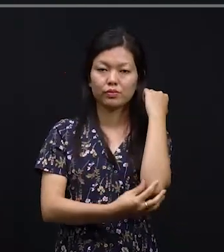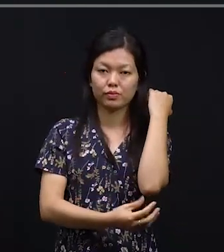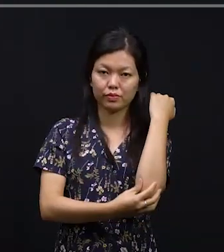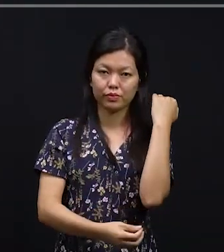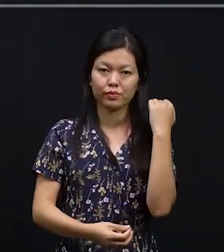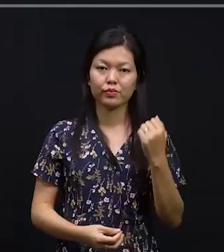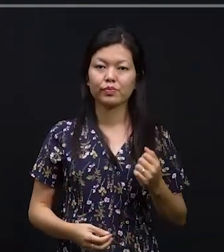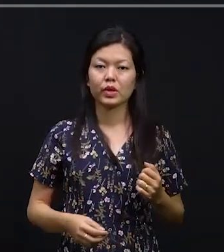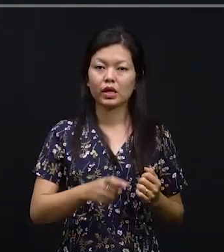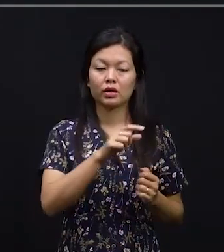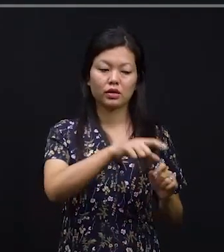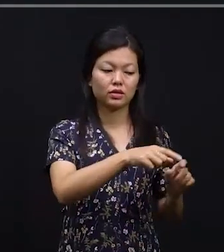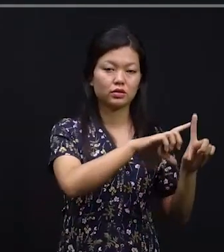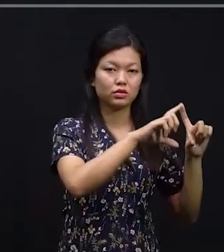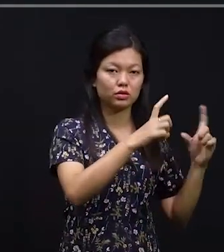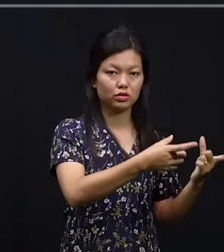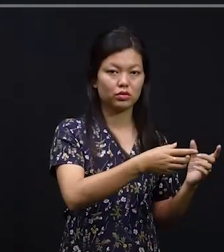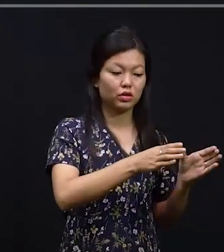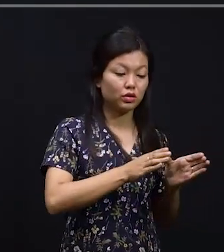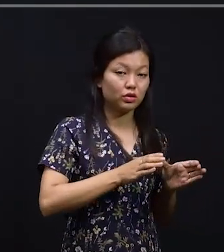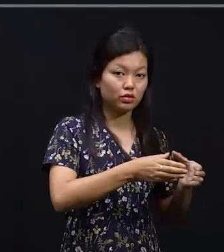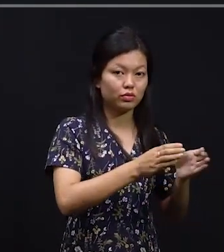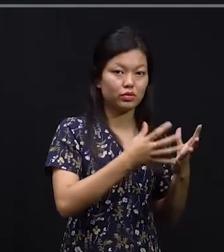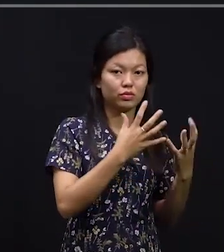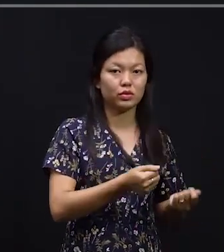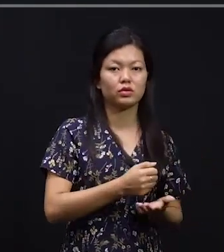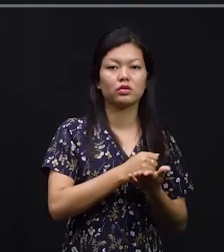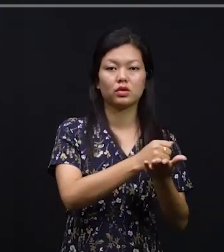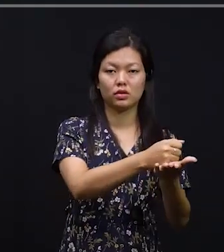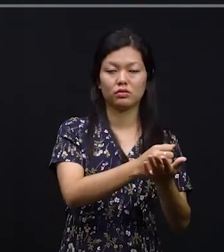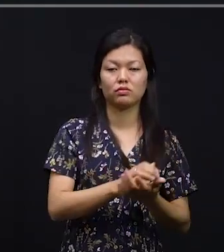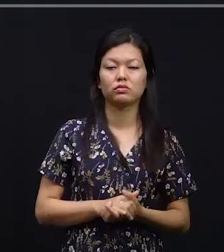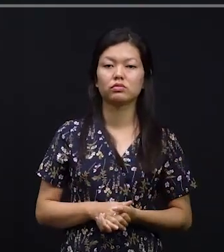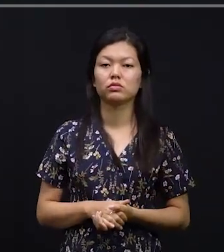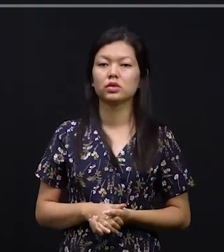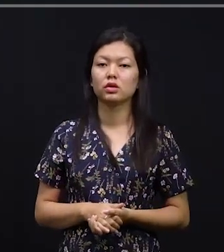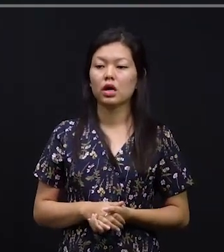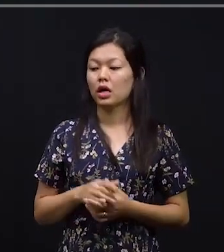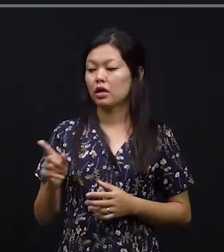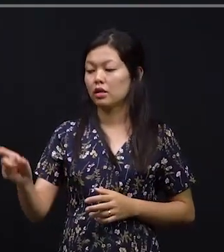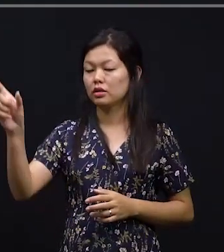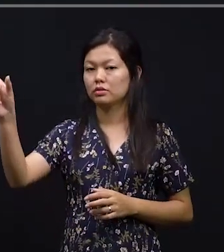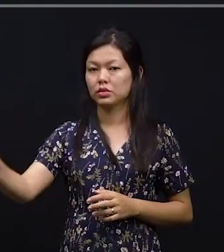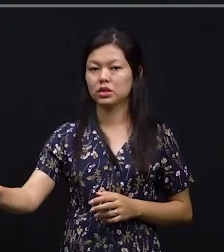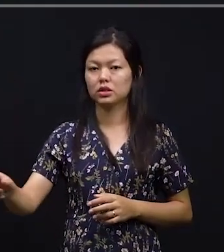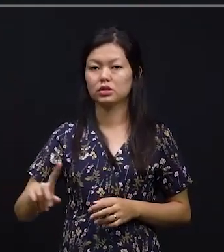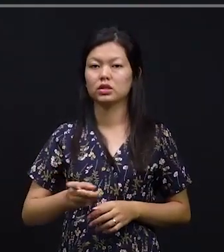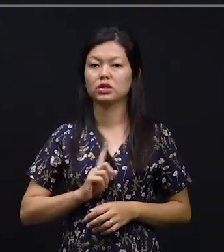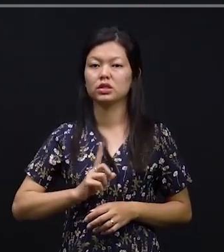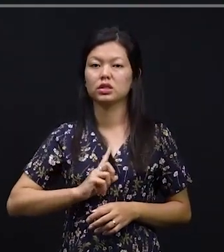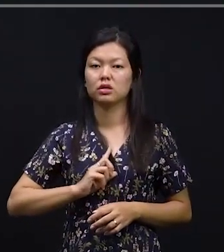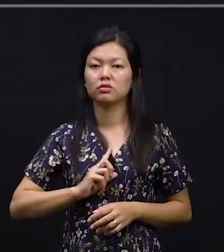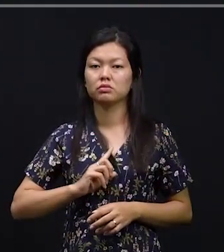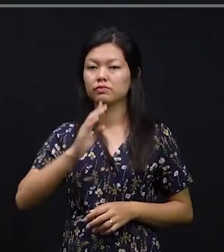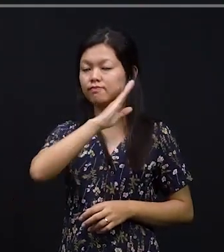But when they were ready with the pen and the paper, he said nothing. Mr. Scrooge said nothing. Okay, that means